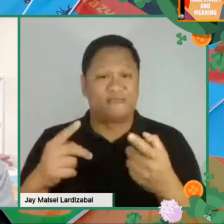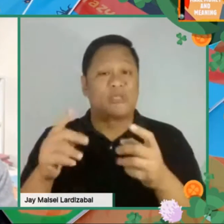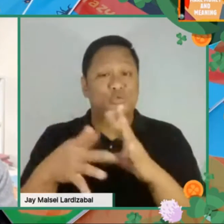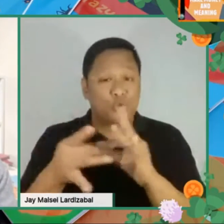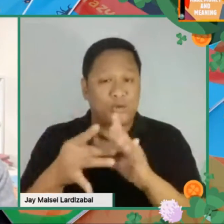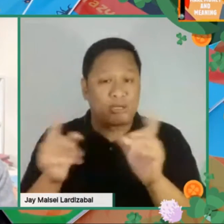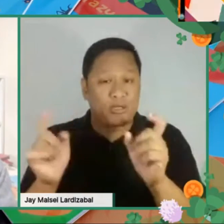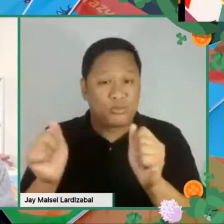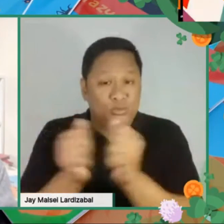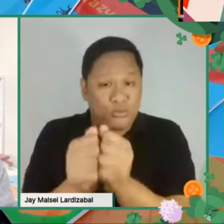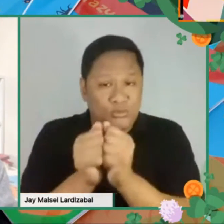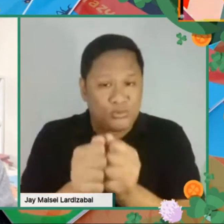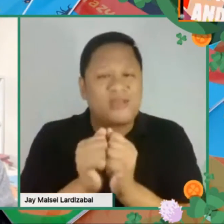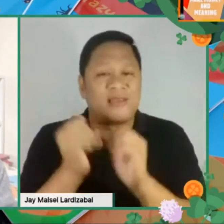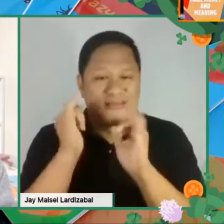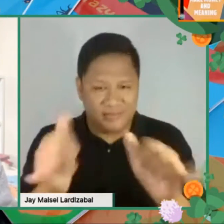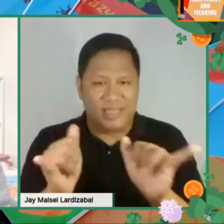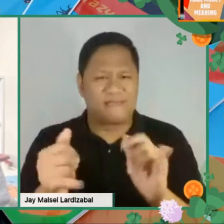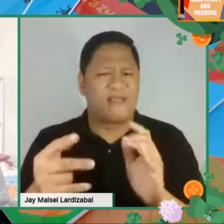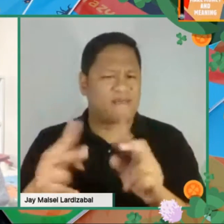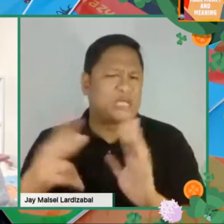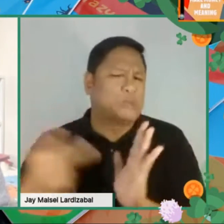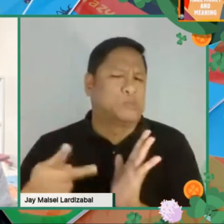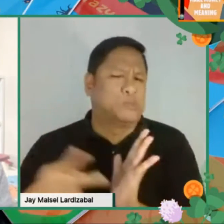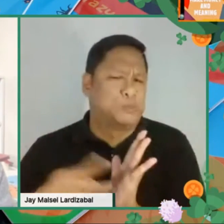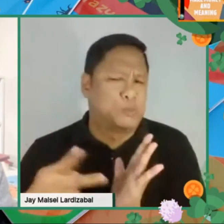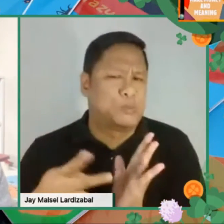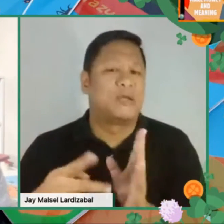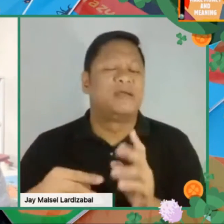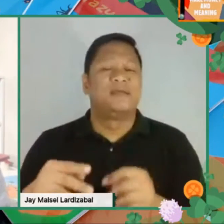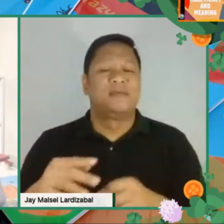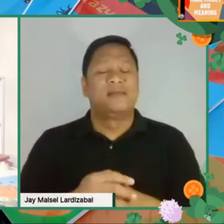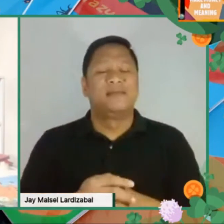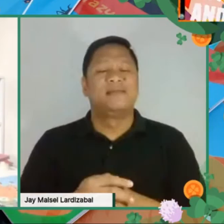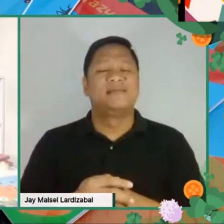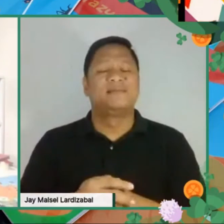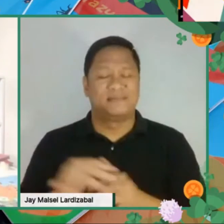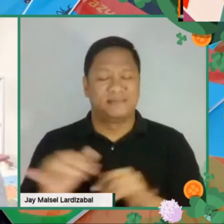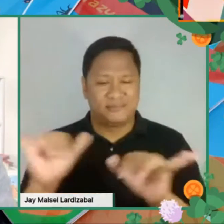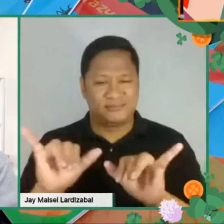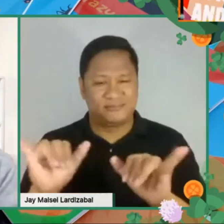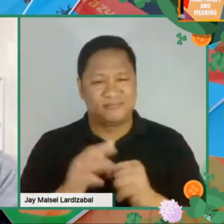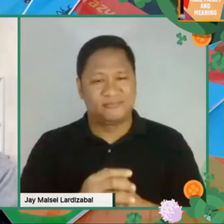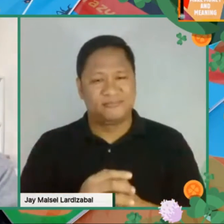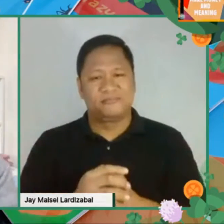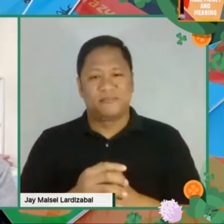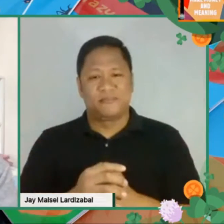A naughty one, a naughty dog who bark so much. Yeah, yeah. And